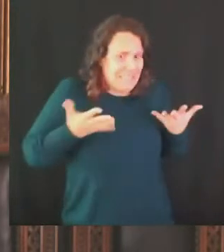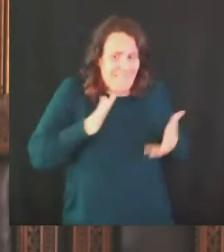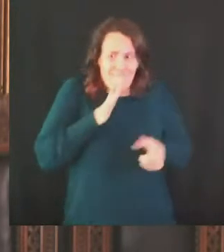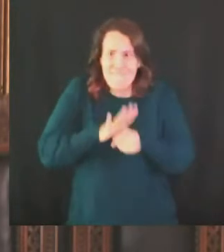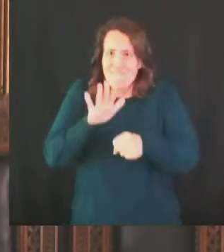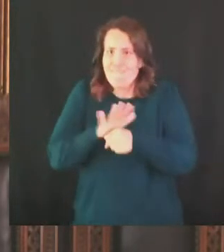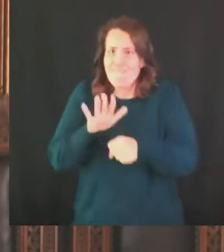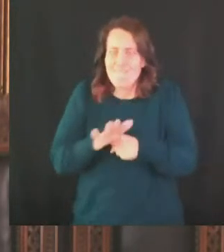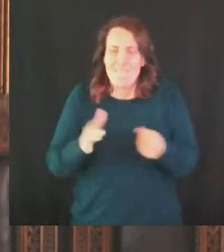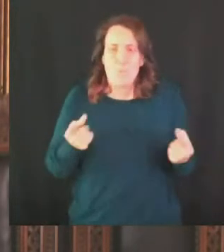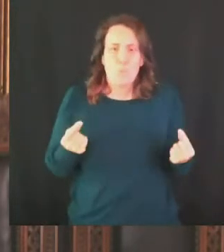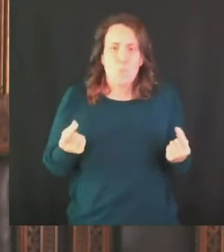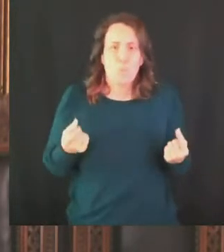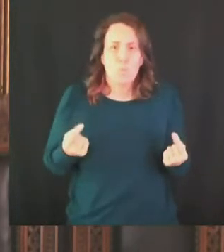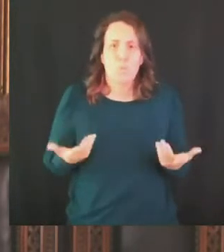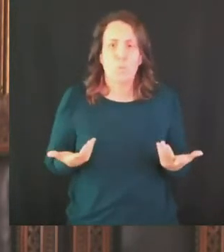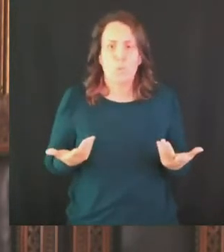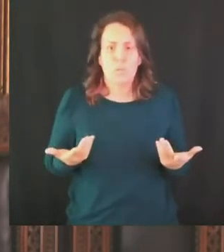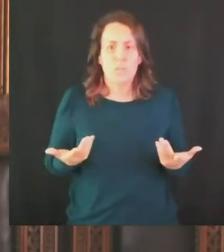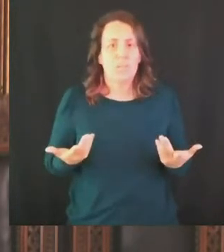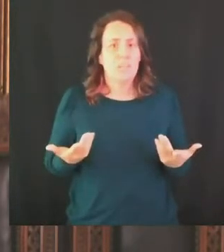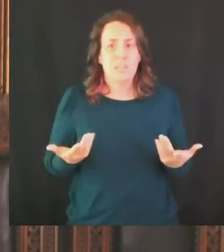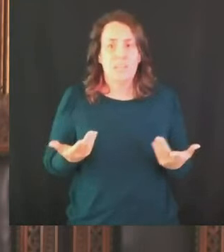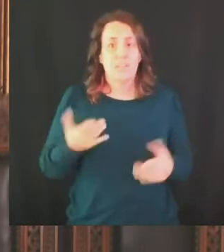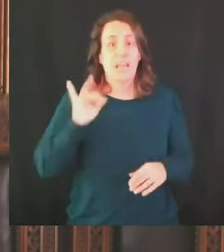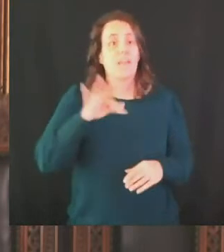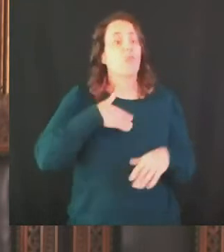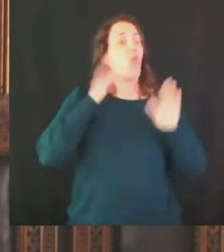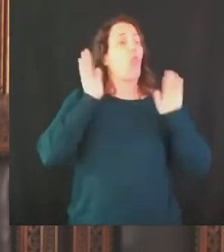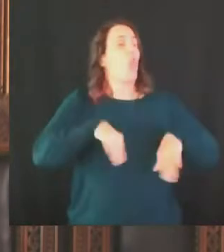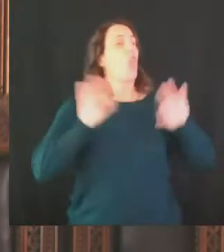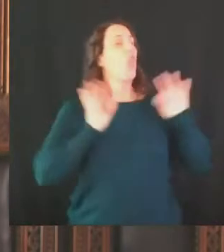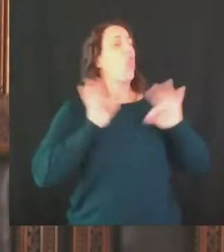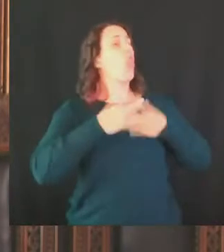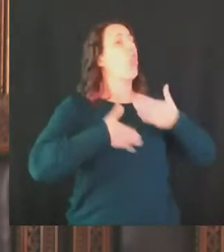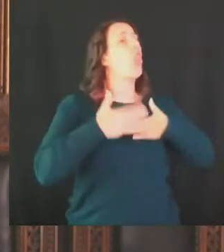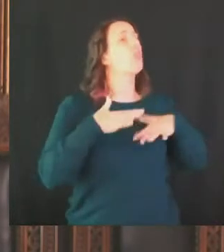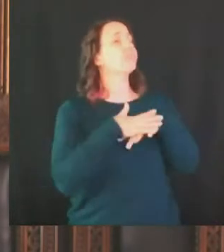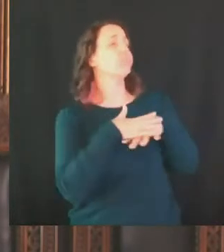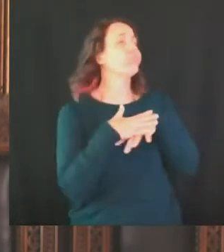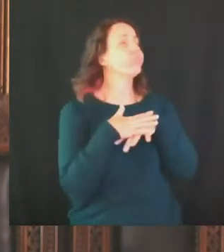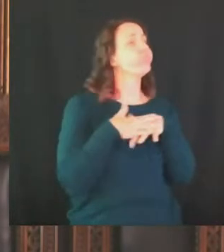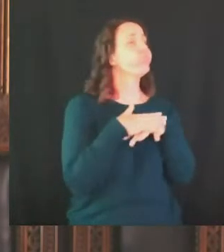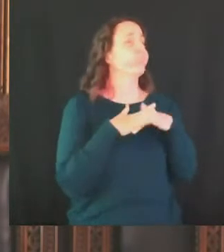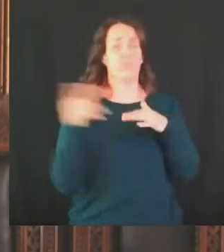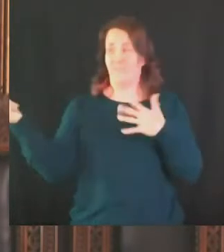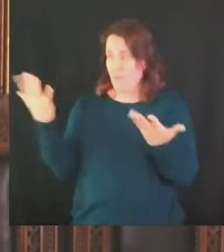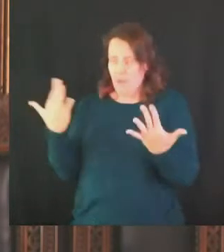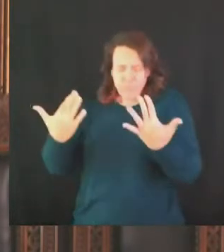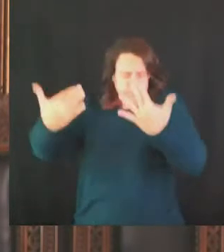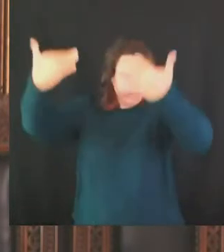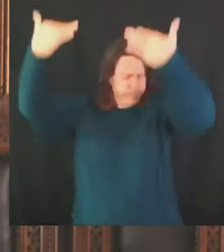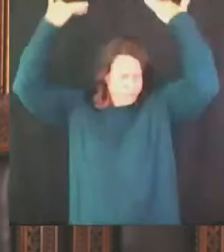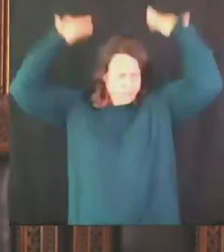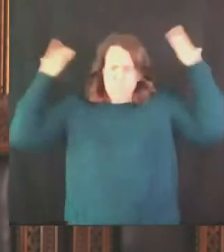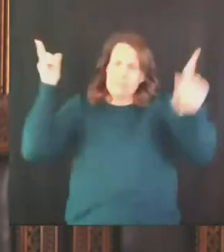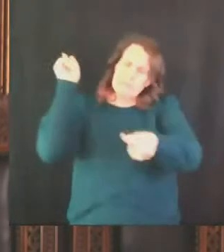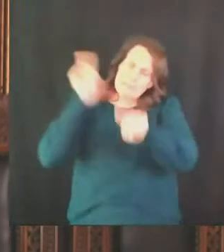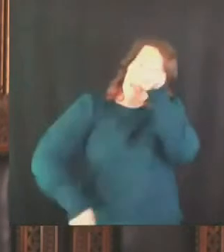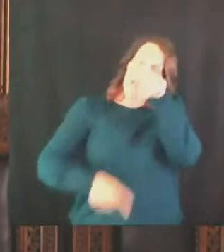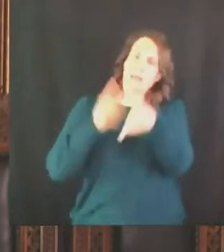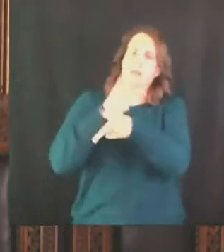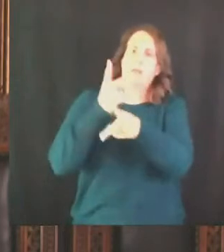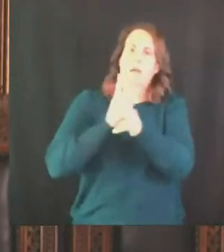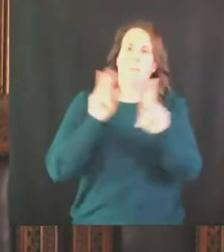issue, we'll still be sitting here counting the numbers, and it'll get worse and worse.